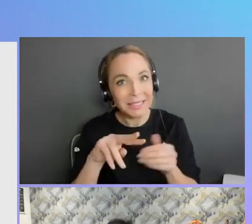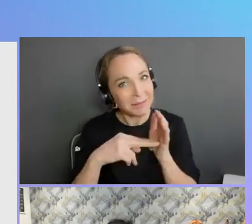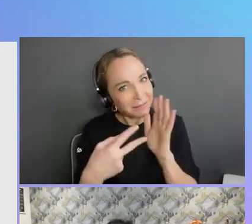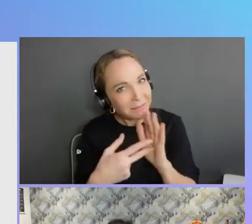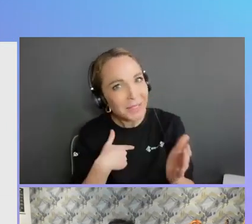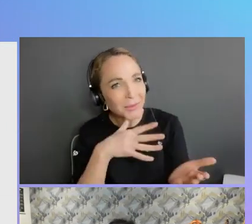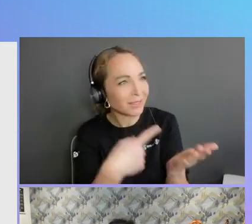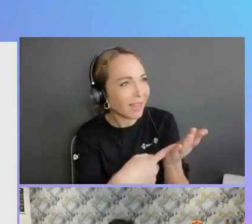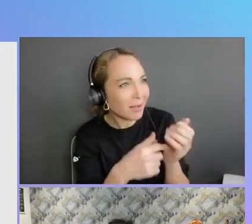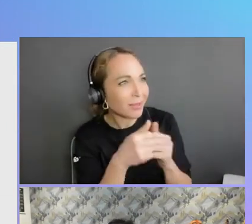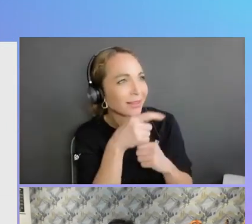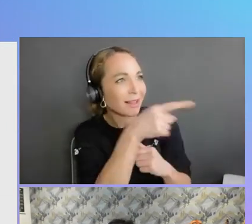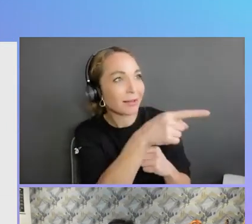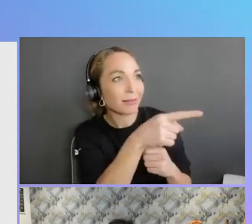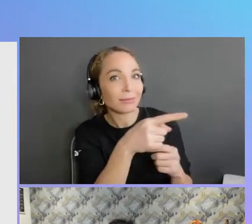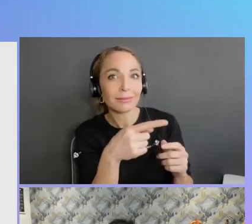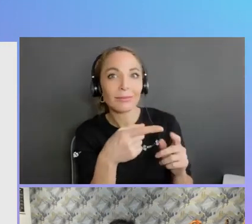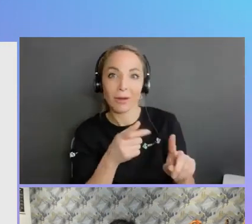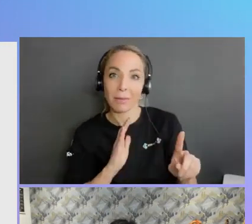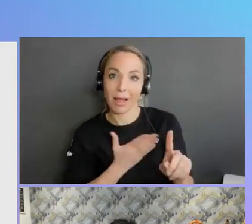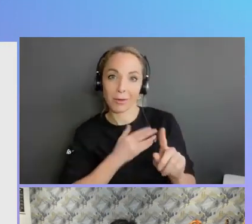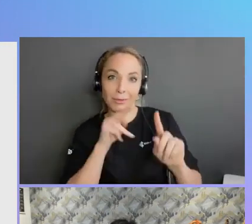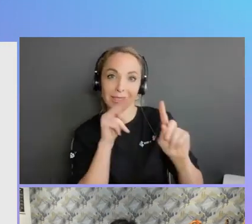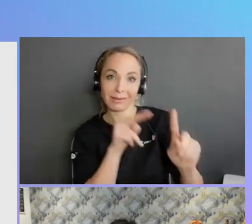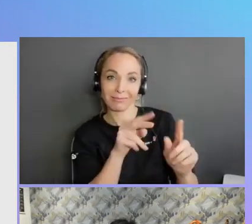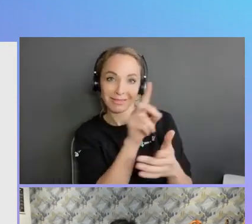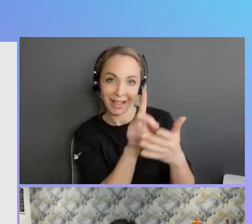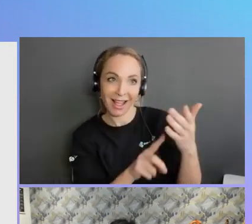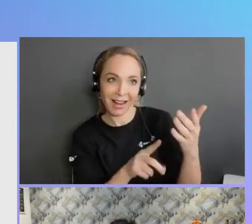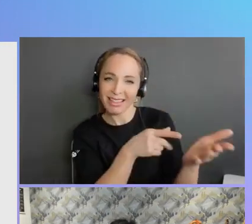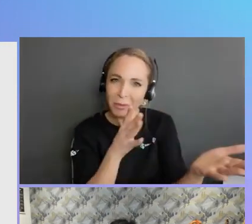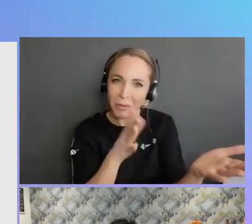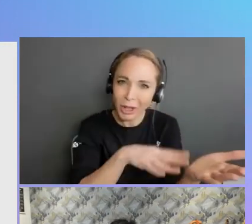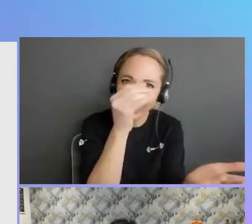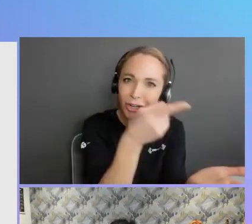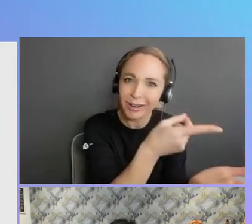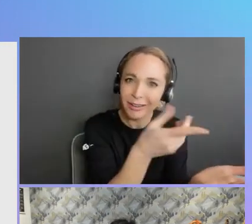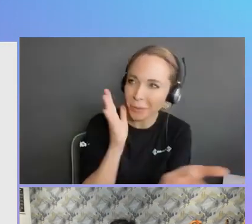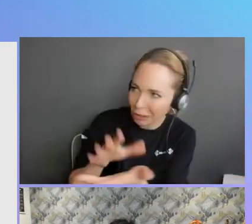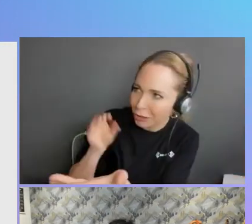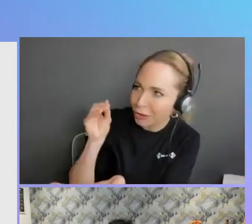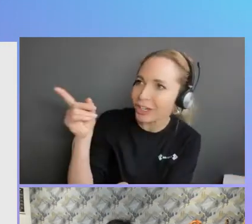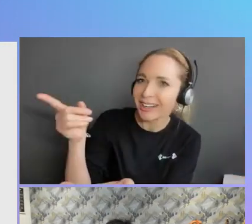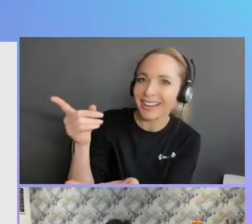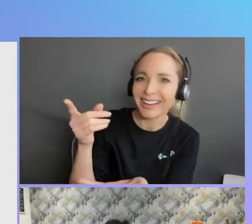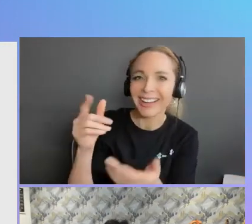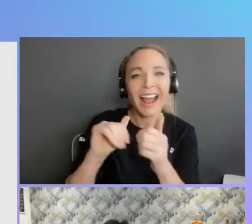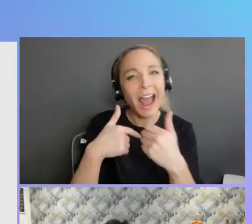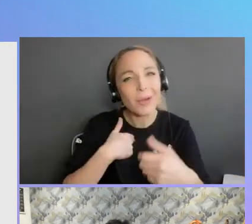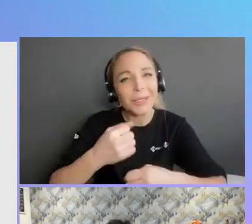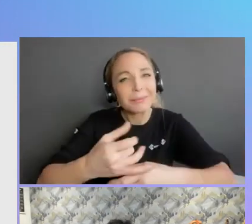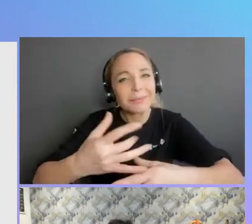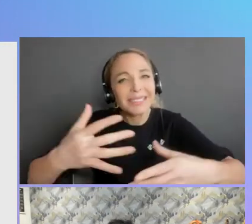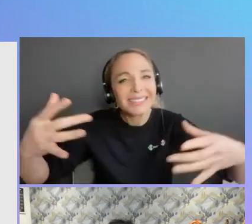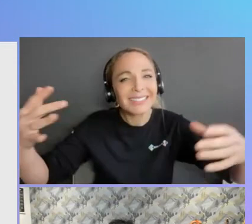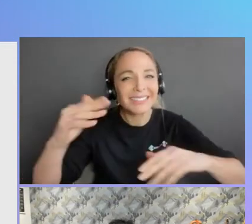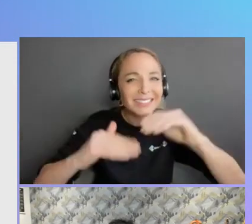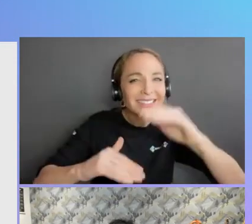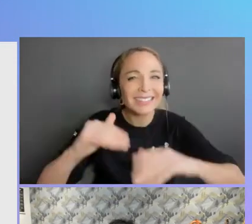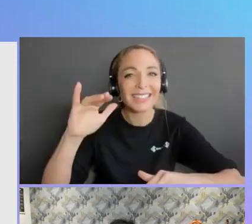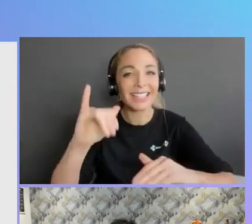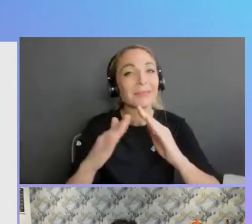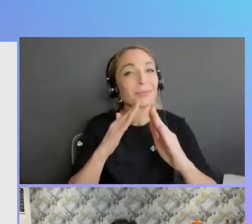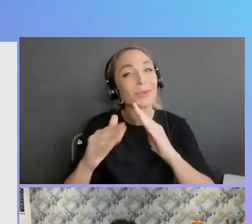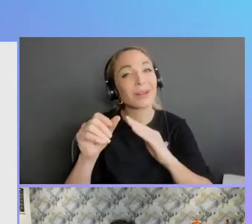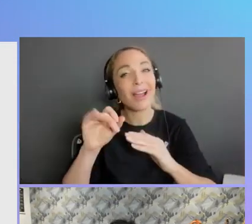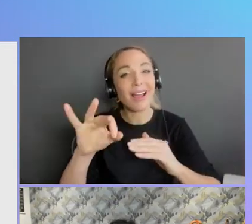about accessibility as well. And how do we build a community of accessibility advocates? Can we